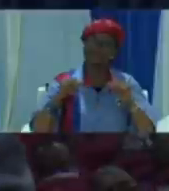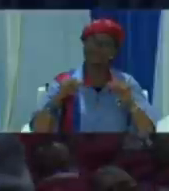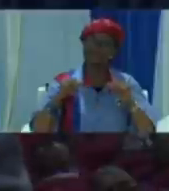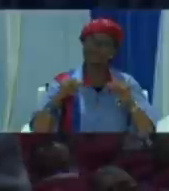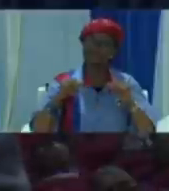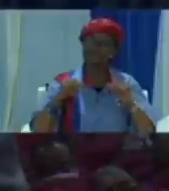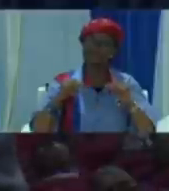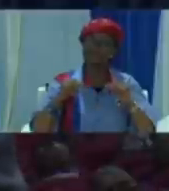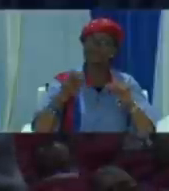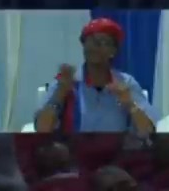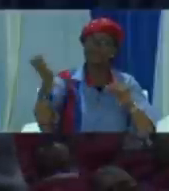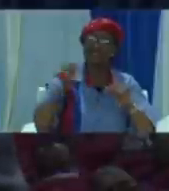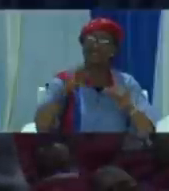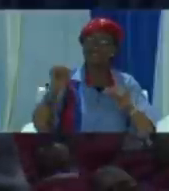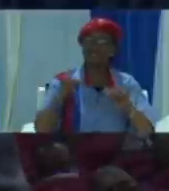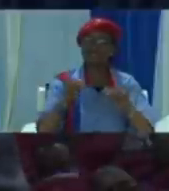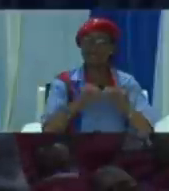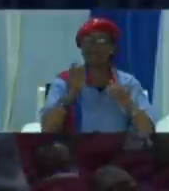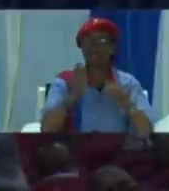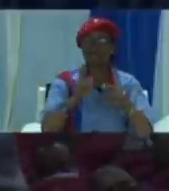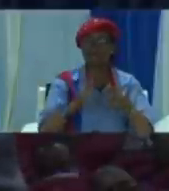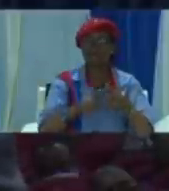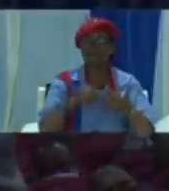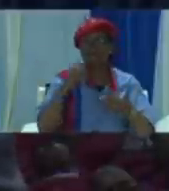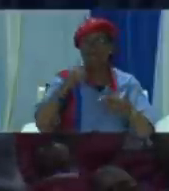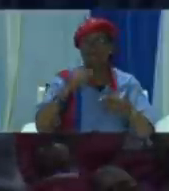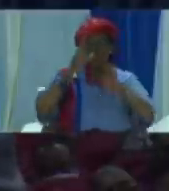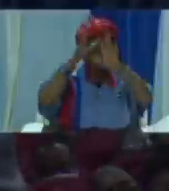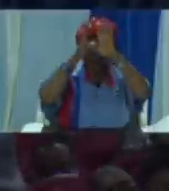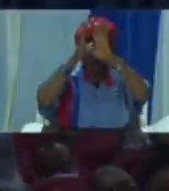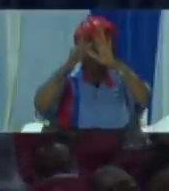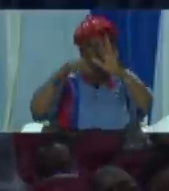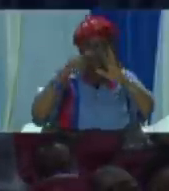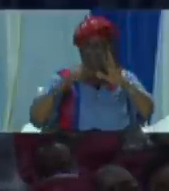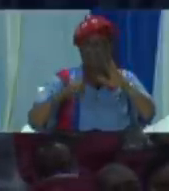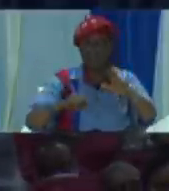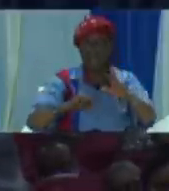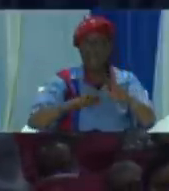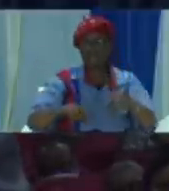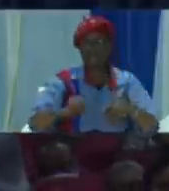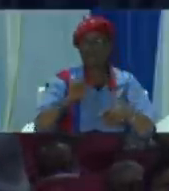There's more to say, but daddy says I should wind up. Daddy ni ki ma mu gbogbo asi pamọ.